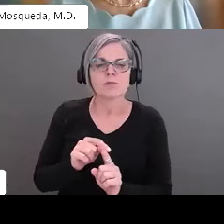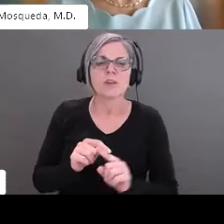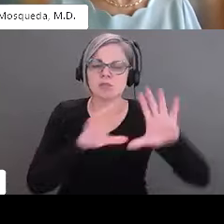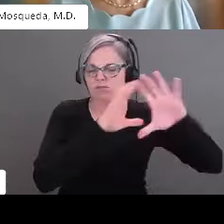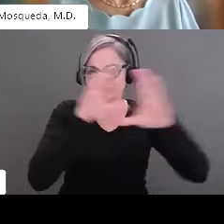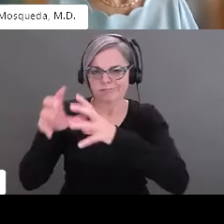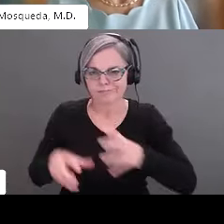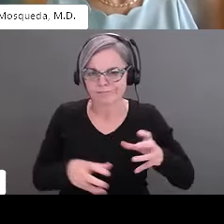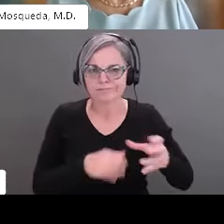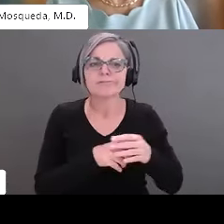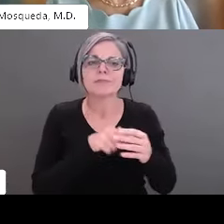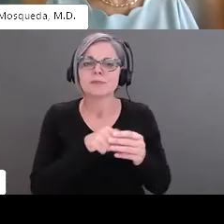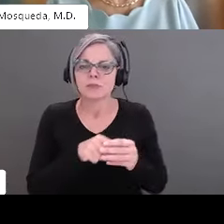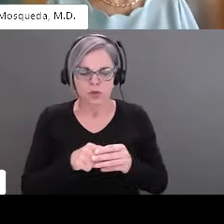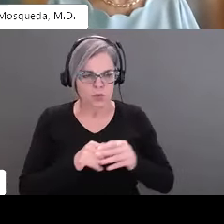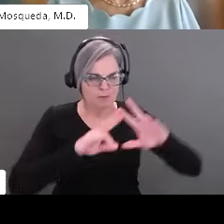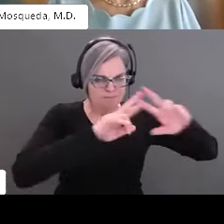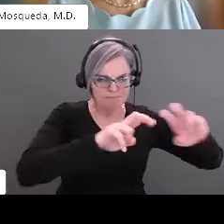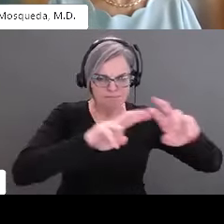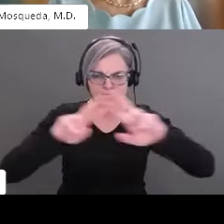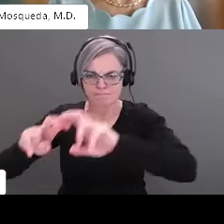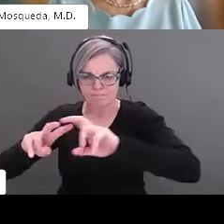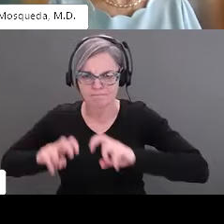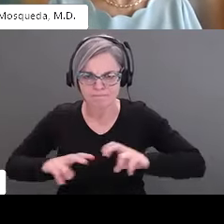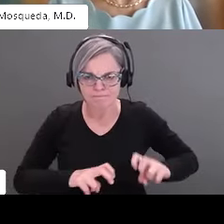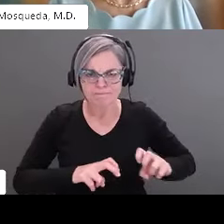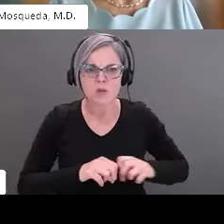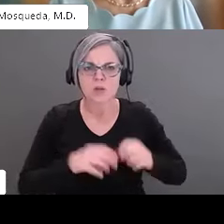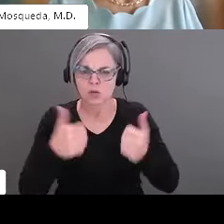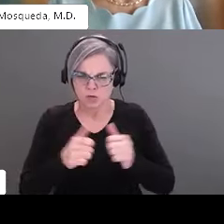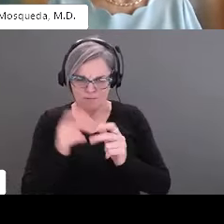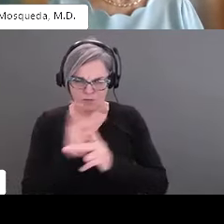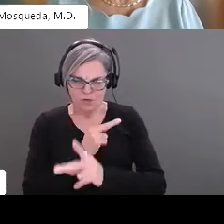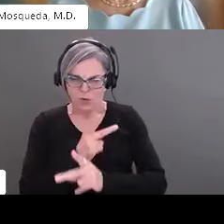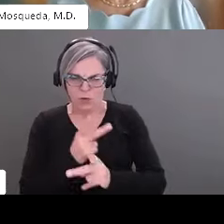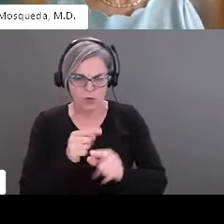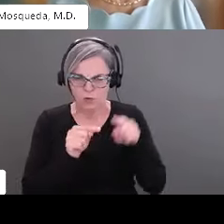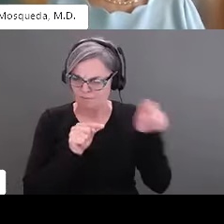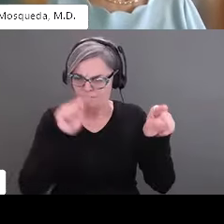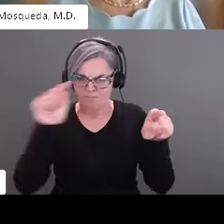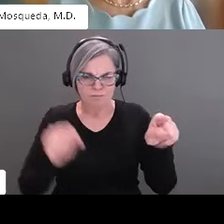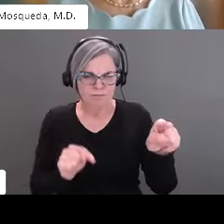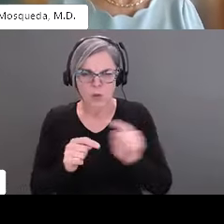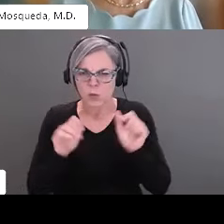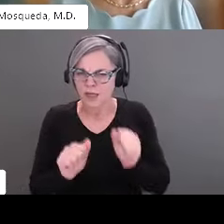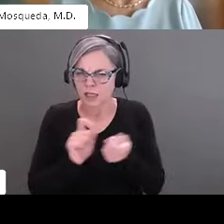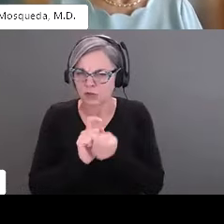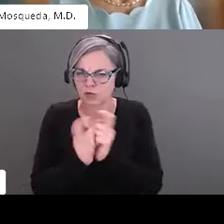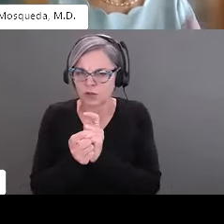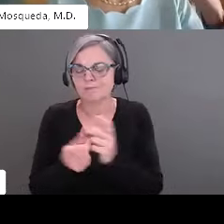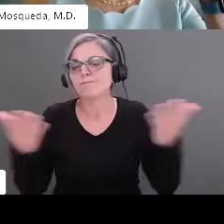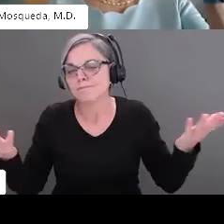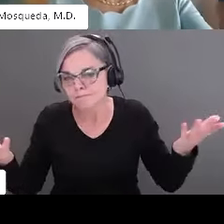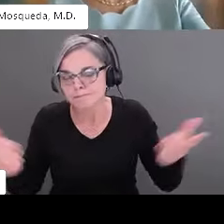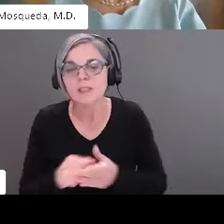these domains that might be amenable to change. Because some characteristics are fixed.